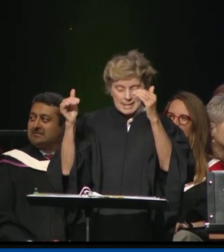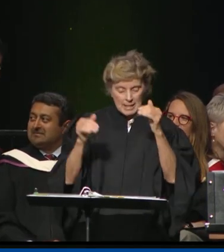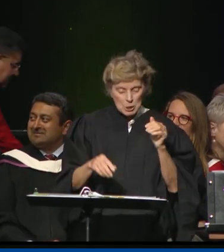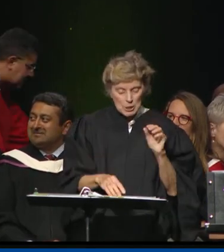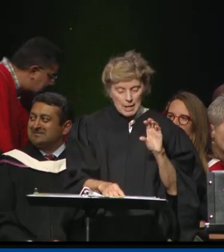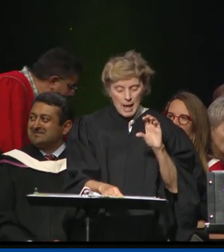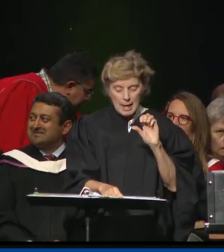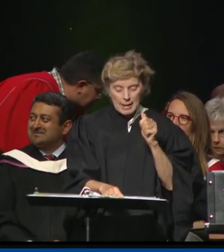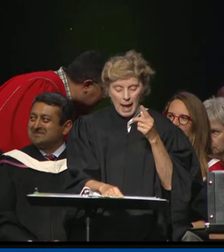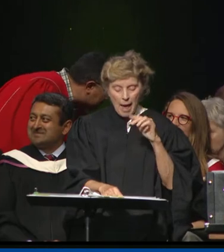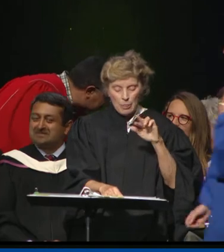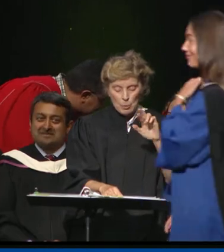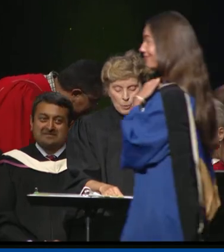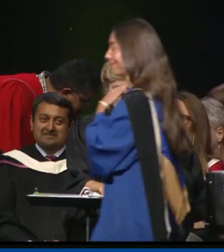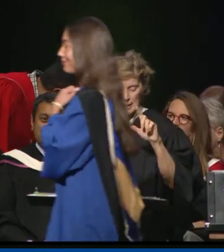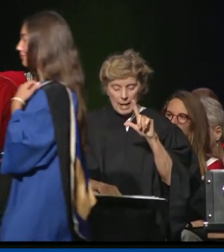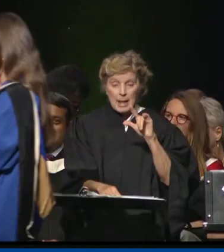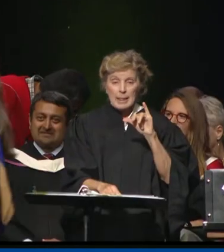Catherine Liotti.